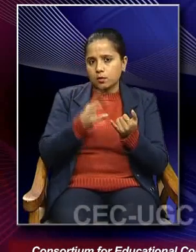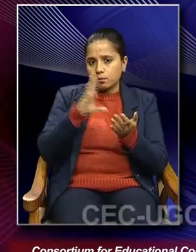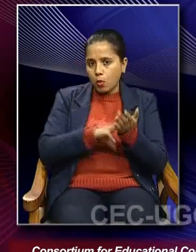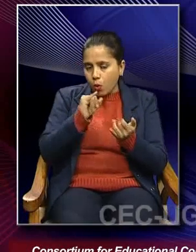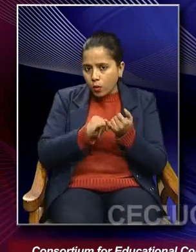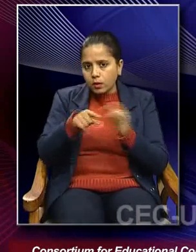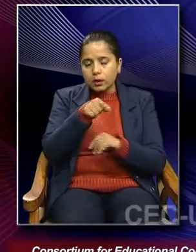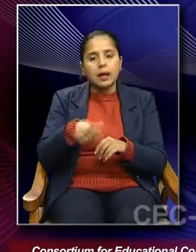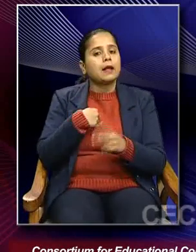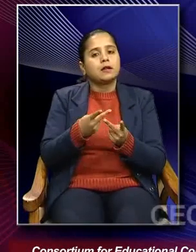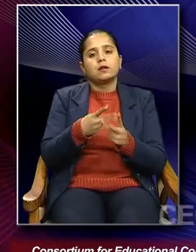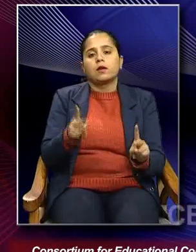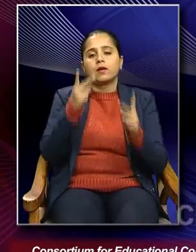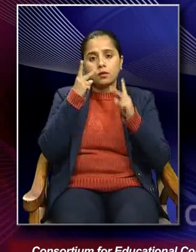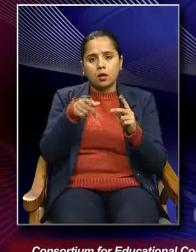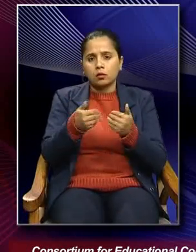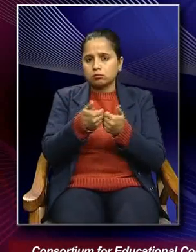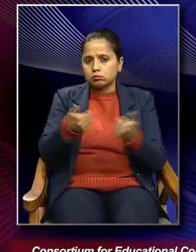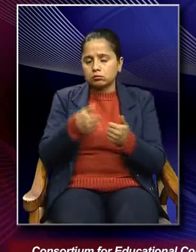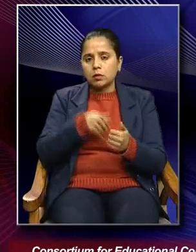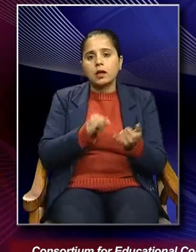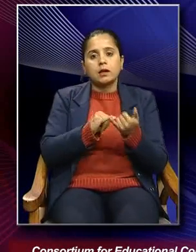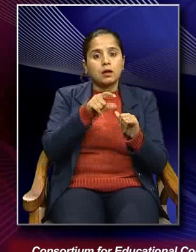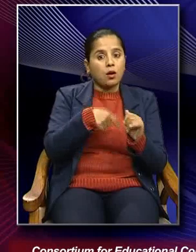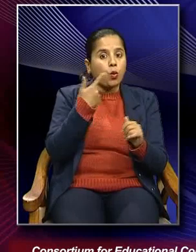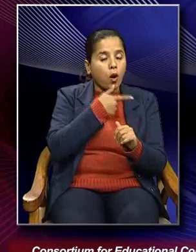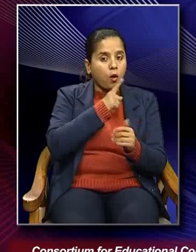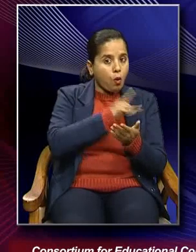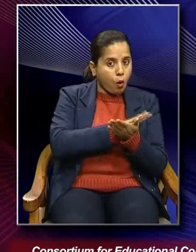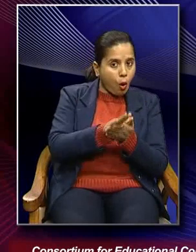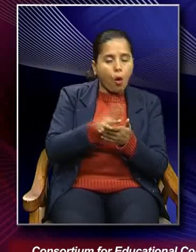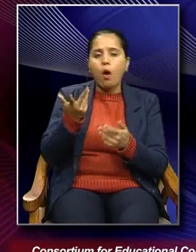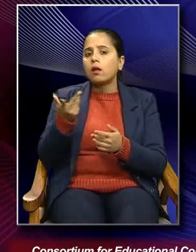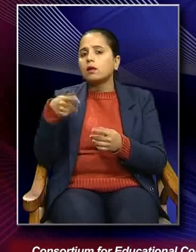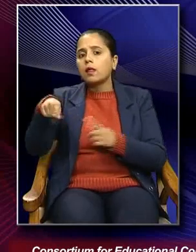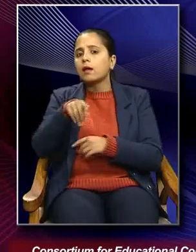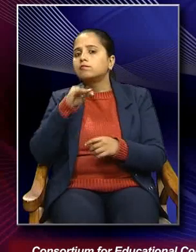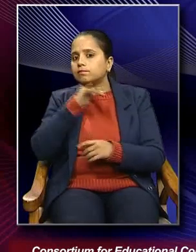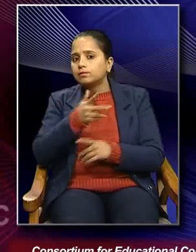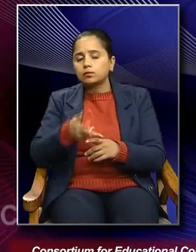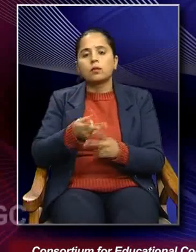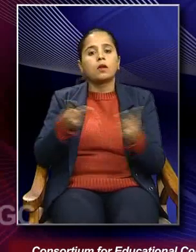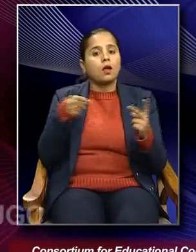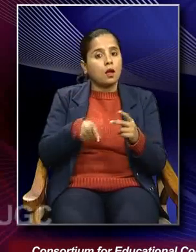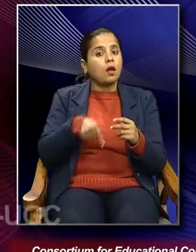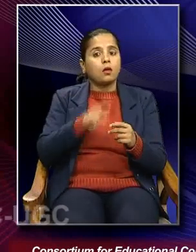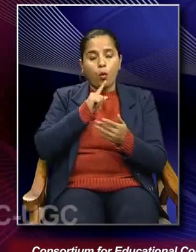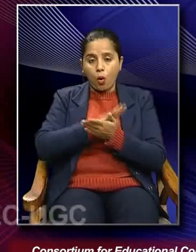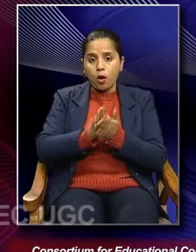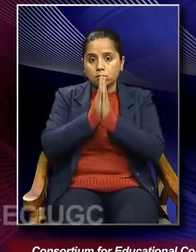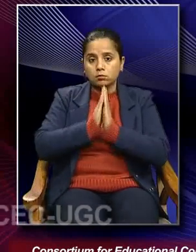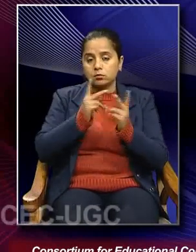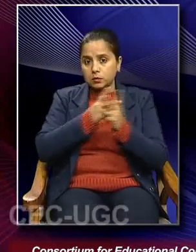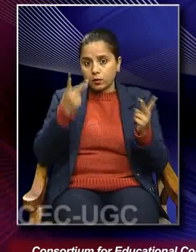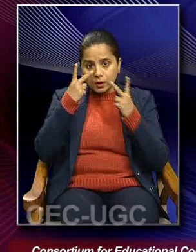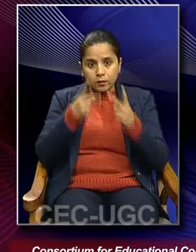us differentiate between the sacred and profane. He talks about secularization and bring